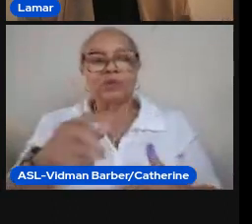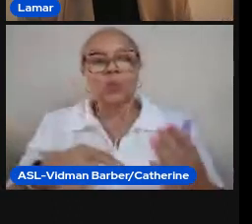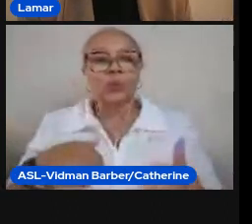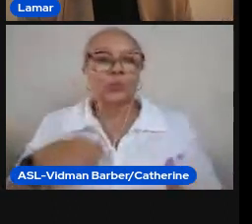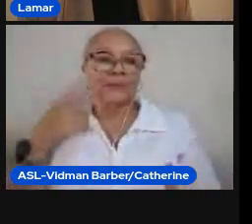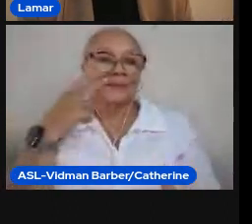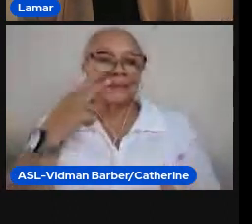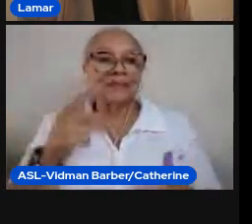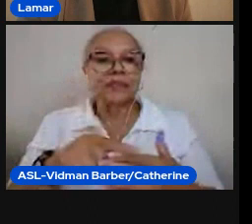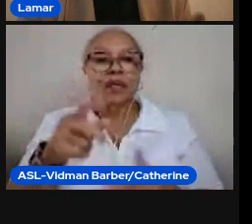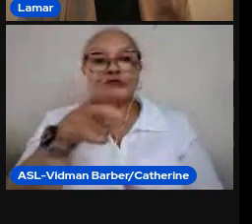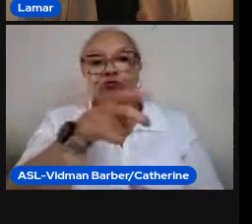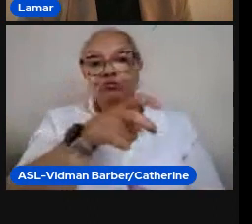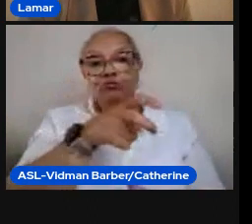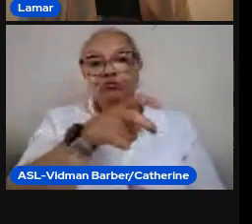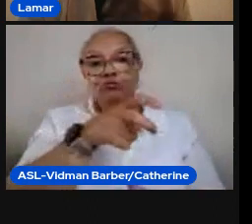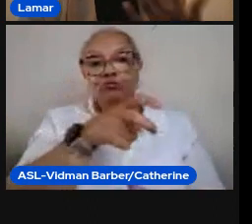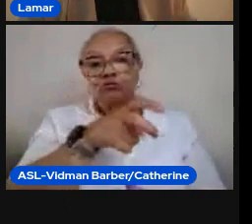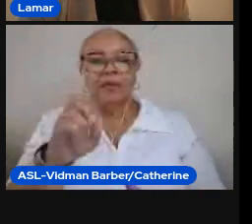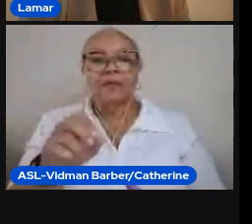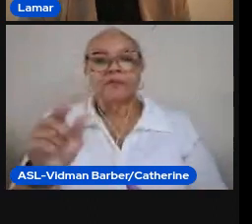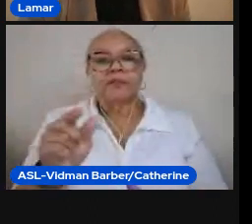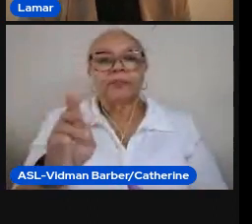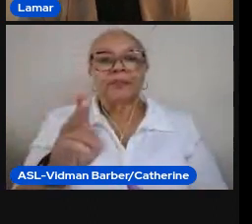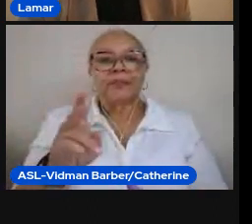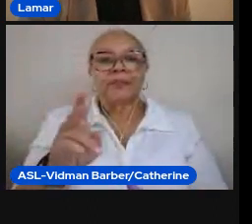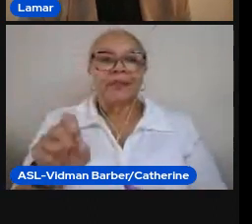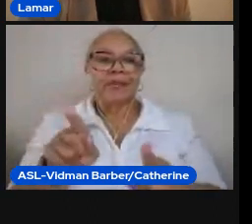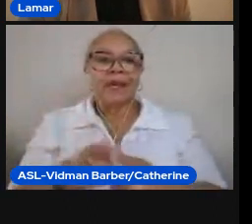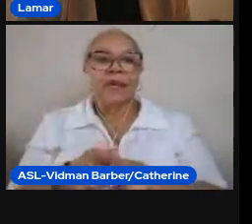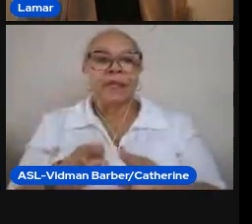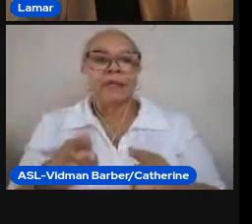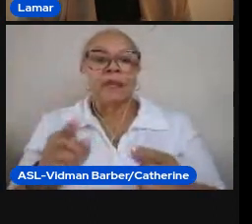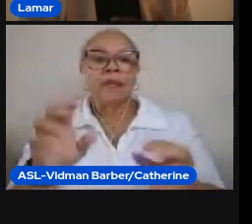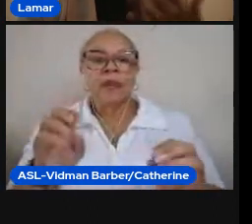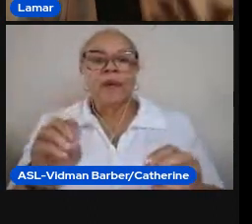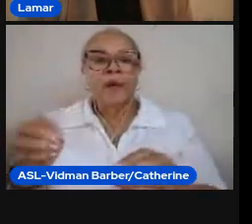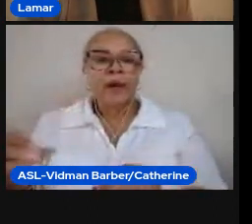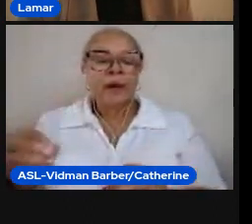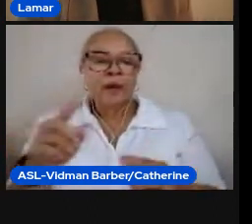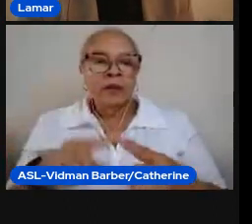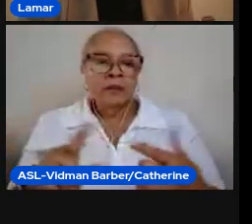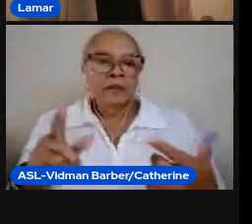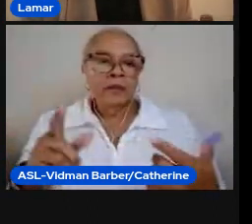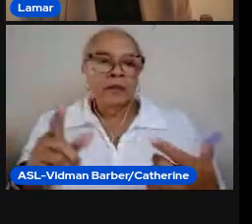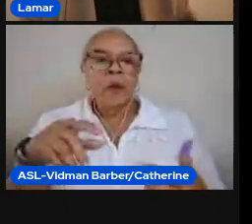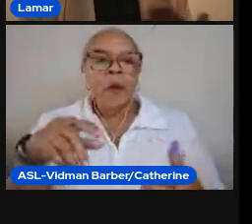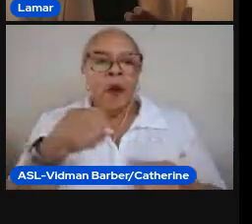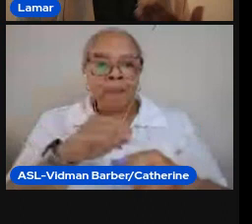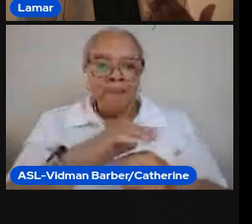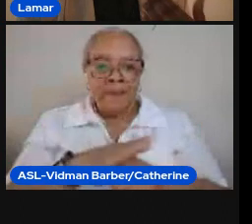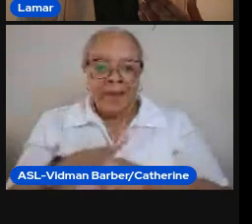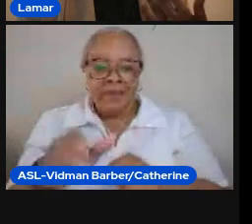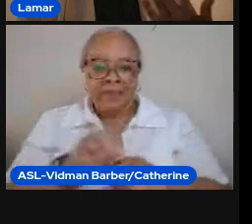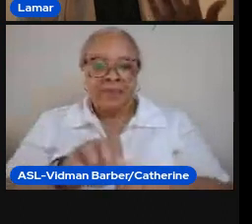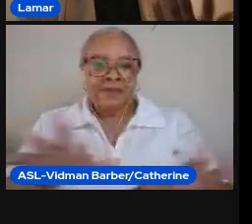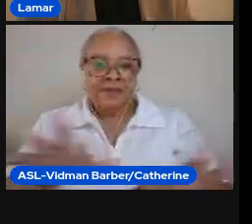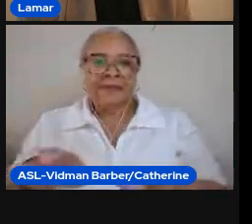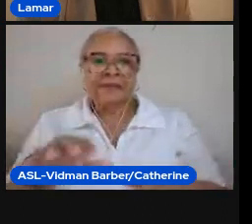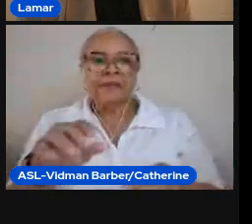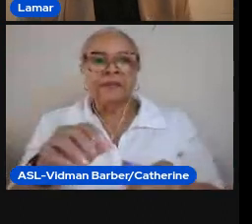a transition of GBS as a commensal organism to a pathogenic entity. And with